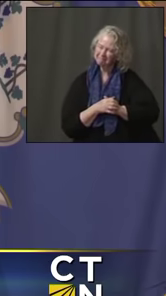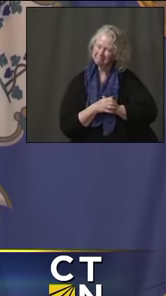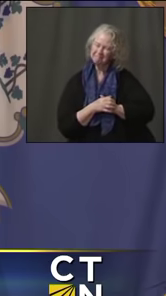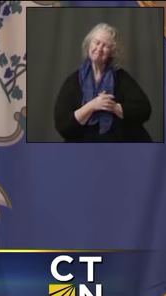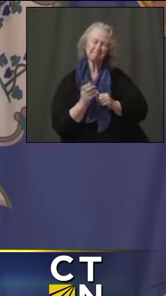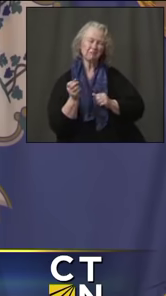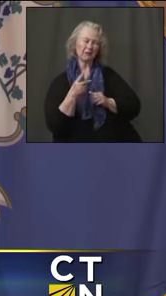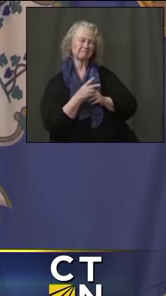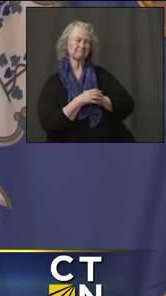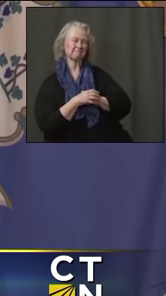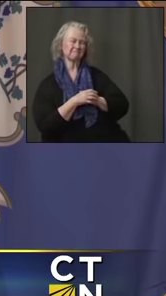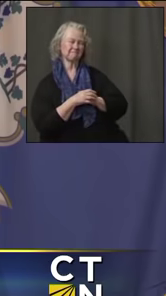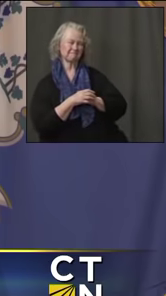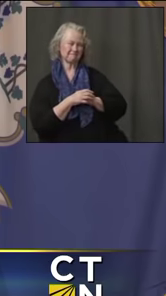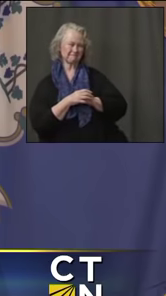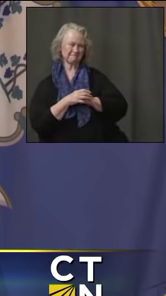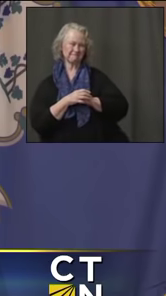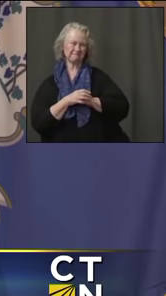Okay.